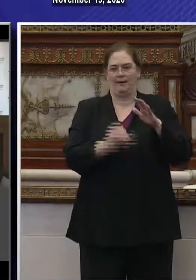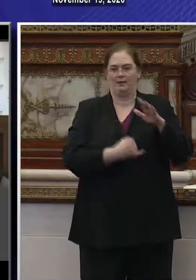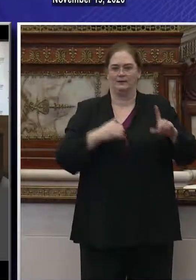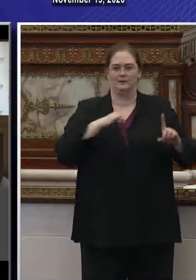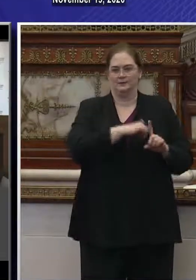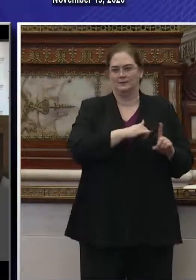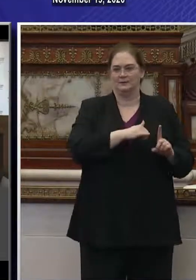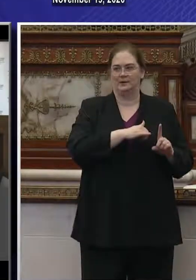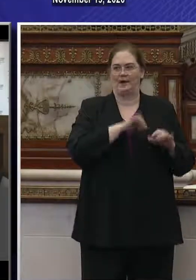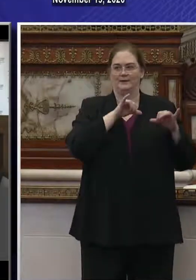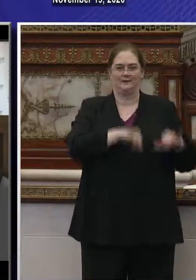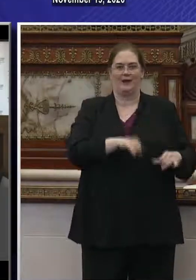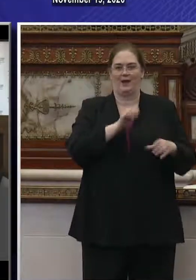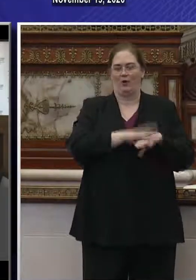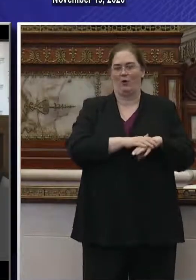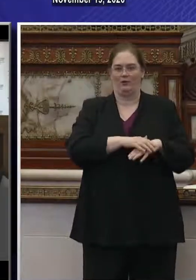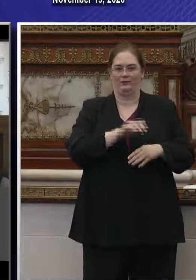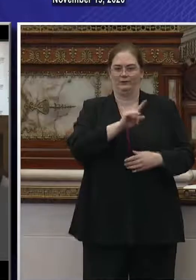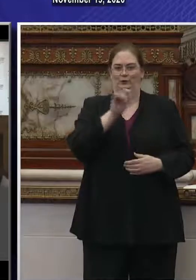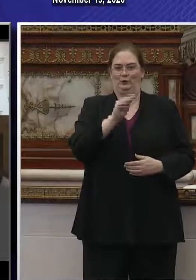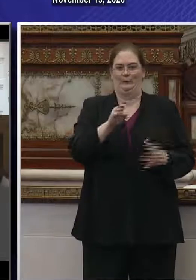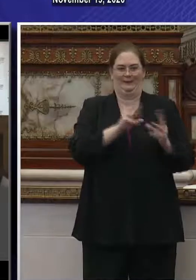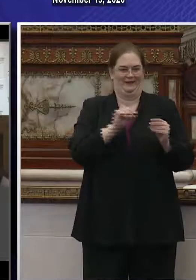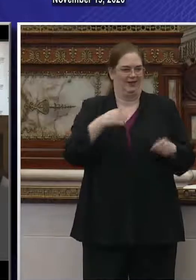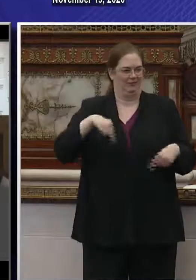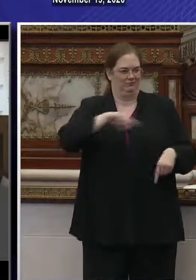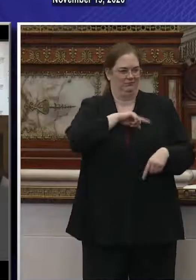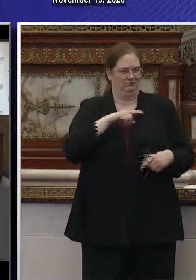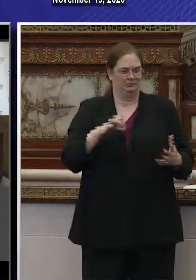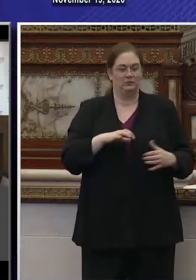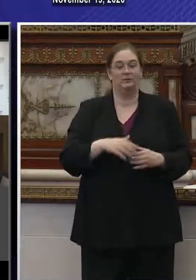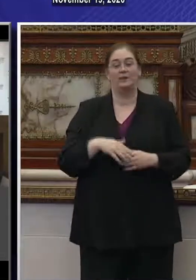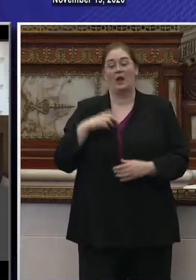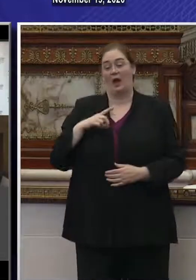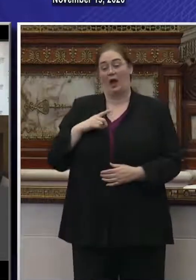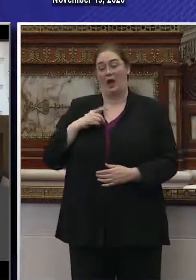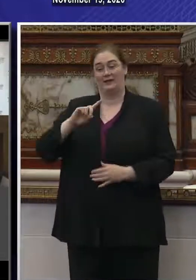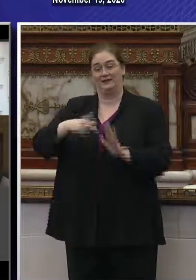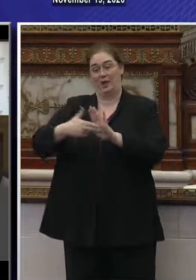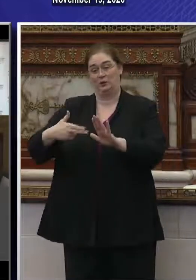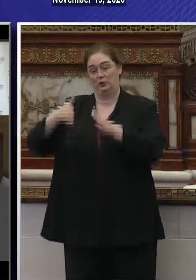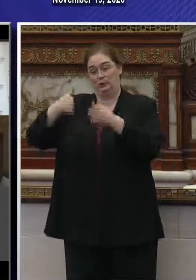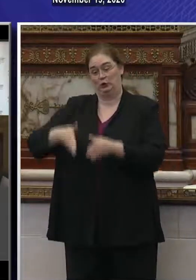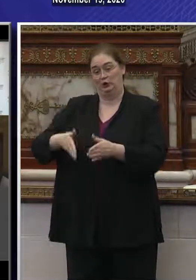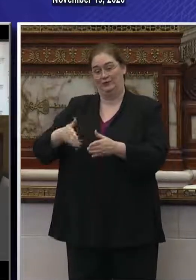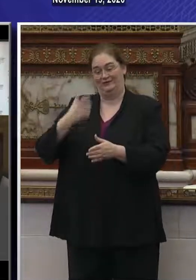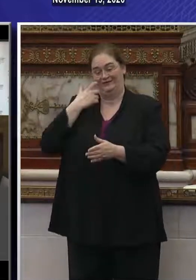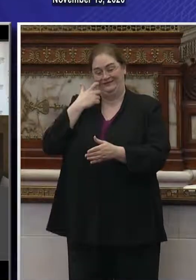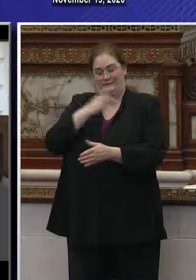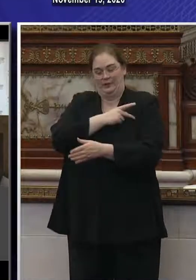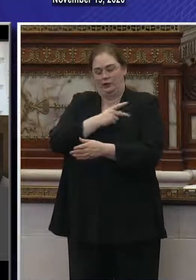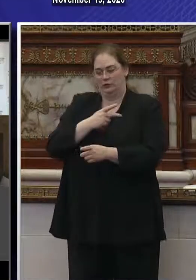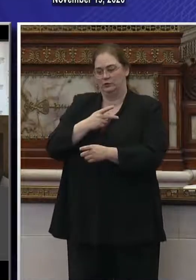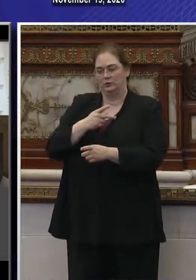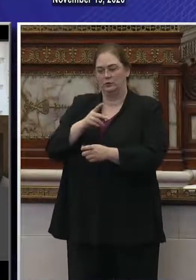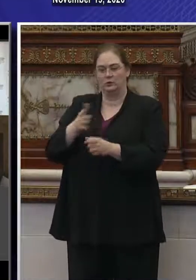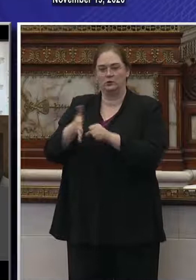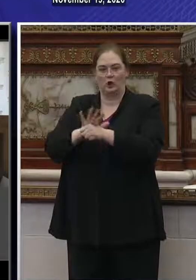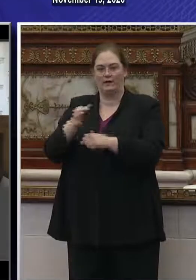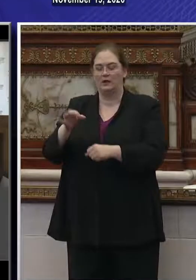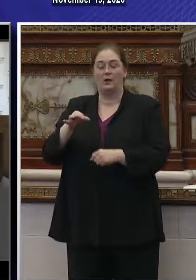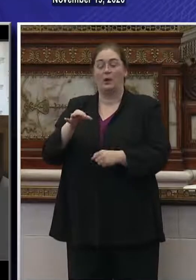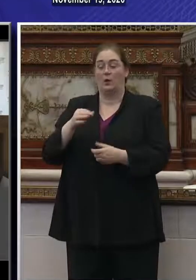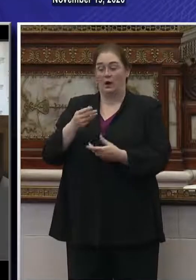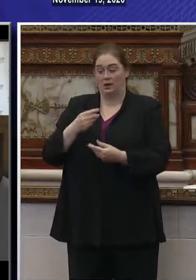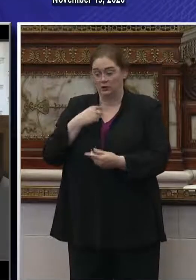Zoom meetings like most of us are. I diagnosed a patient recently with COVID-19 who had literally broke